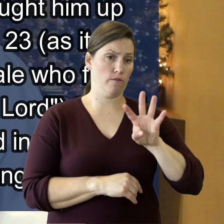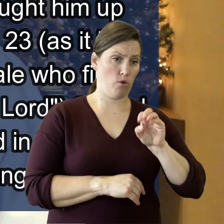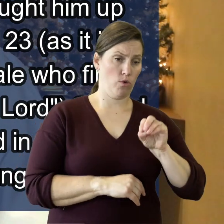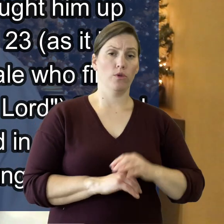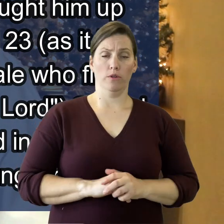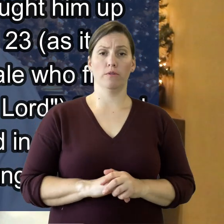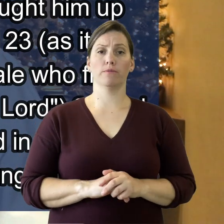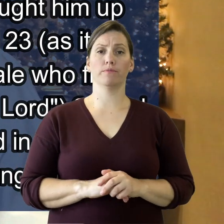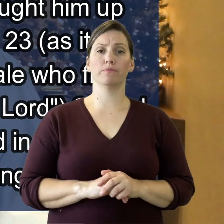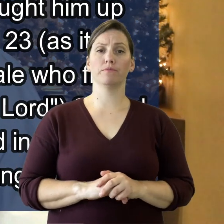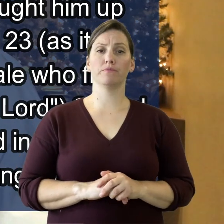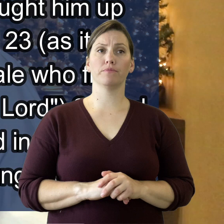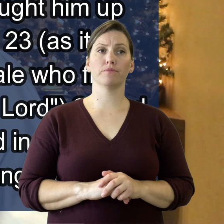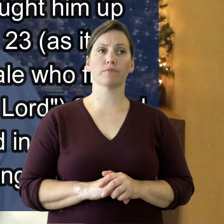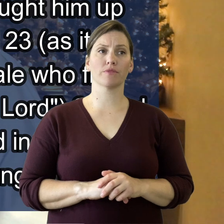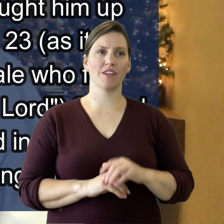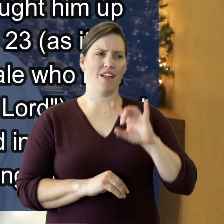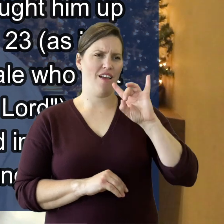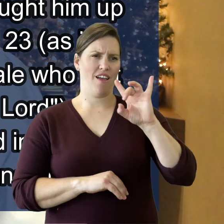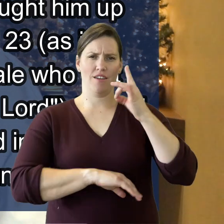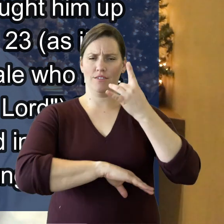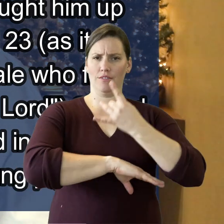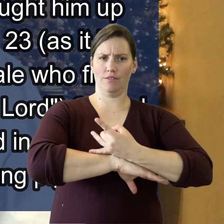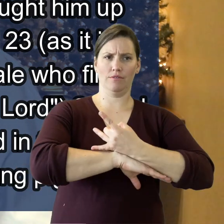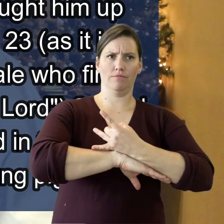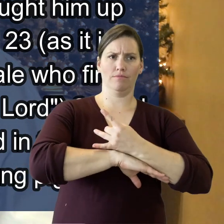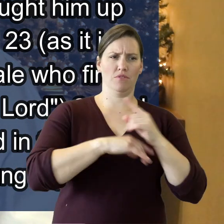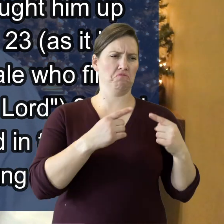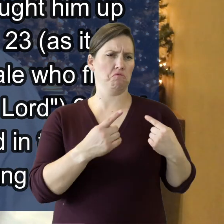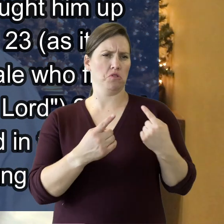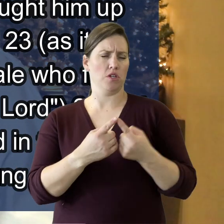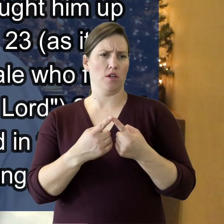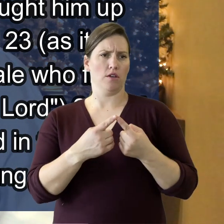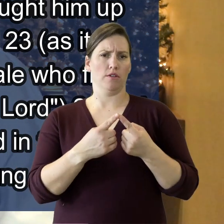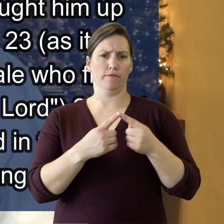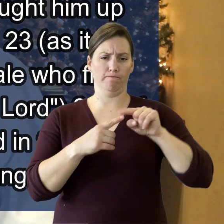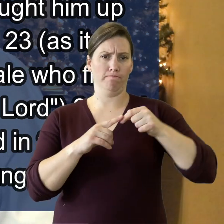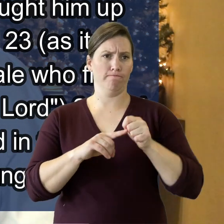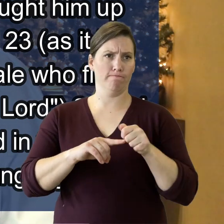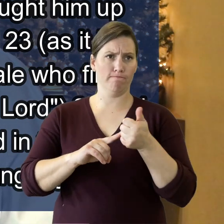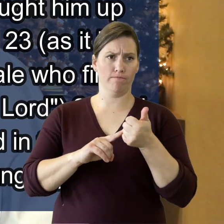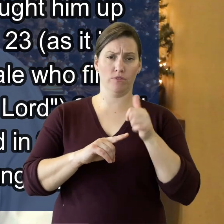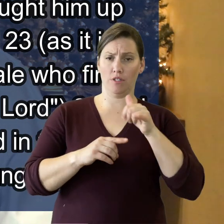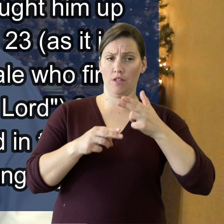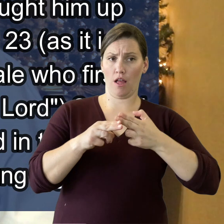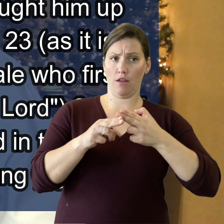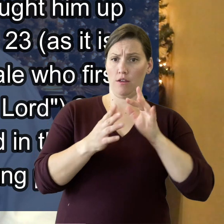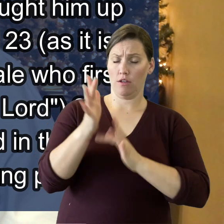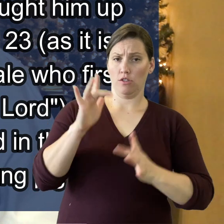At the end of 8 days, when he was circumcised, he was called